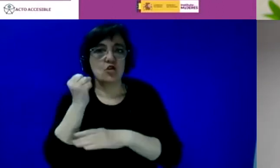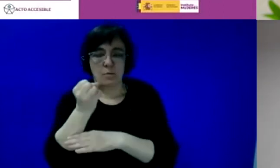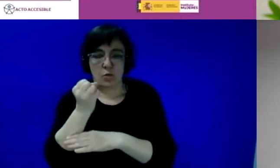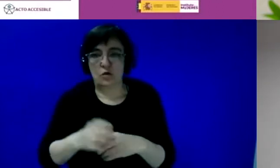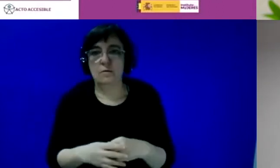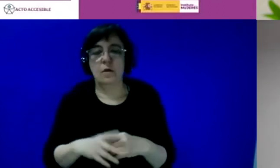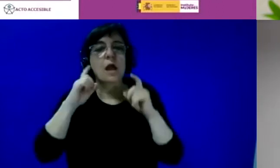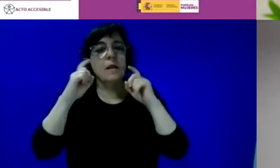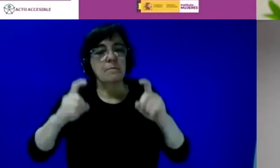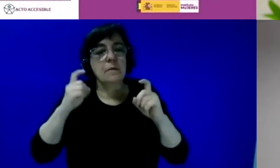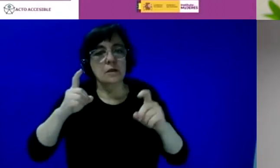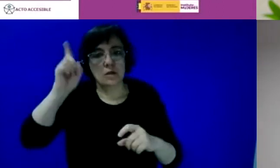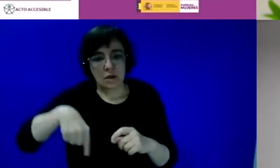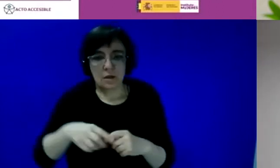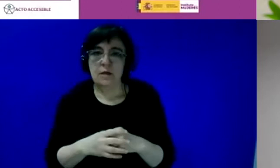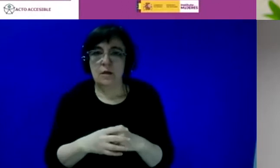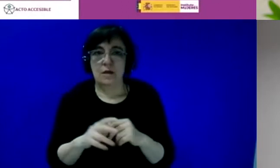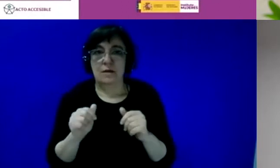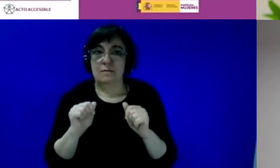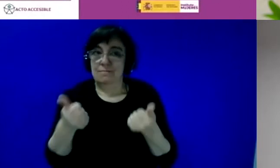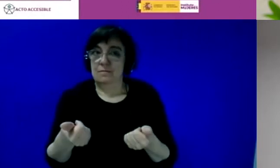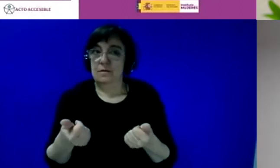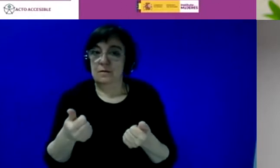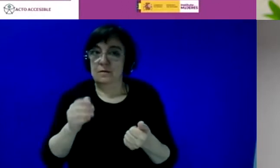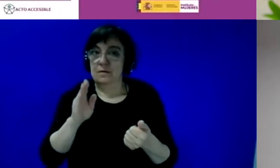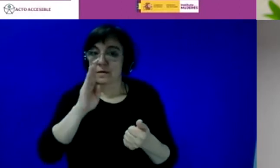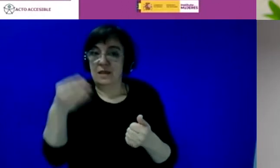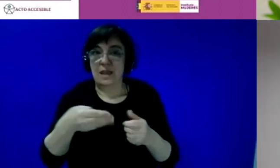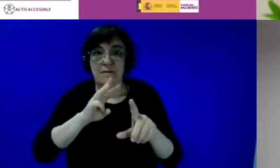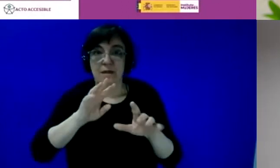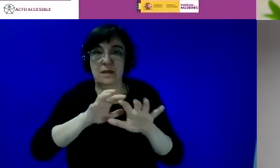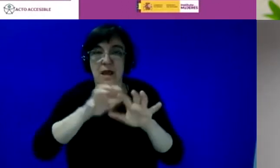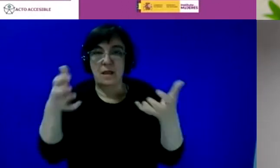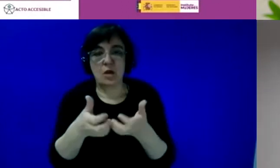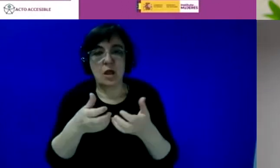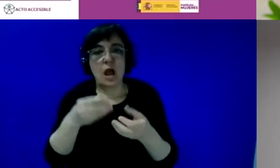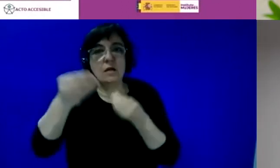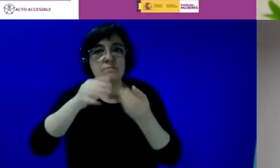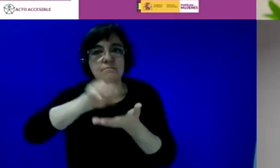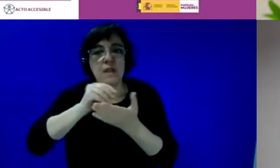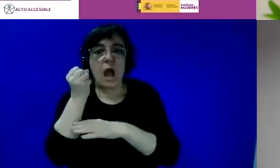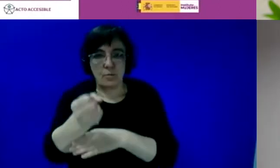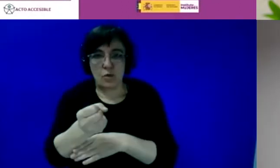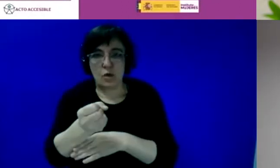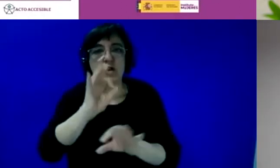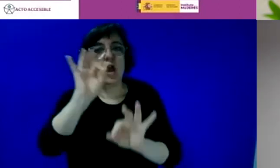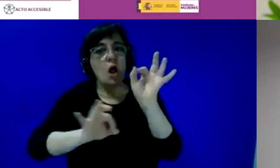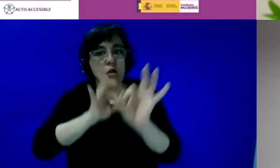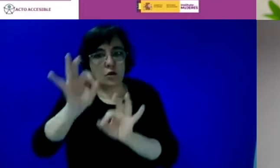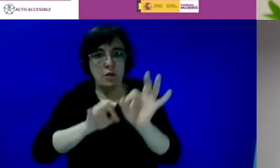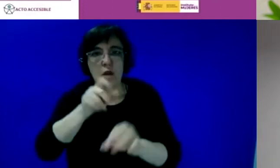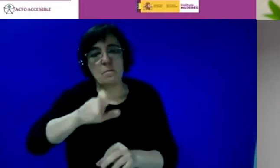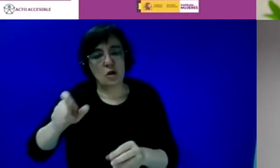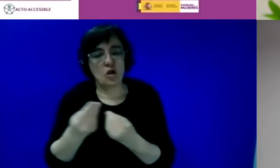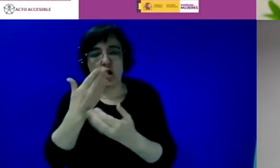our website to channel support to organizations of persons with disabilities who are working directly